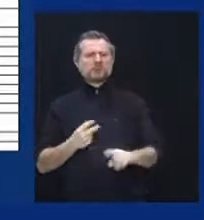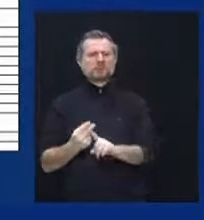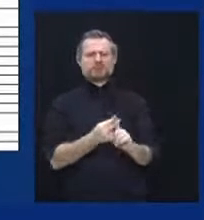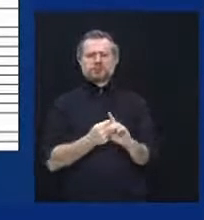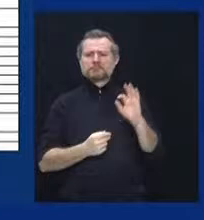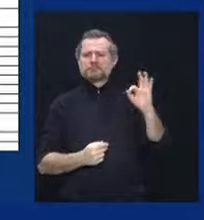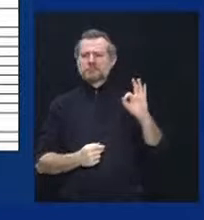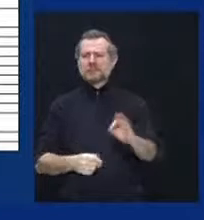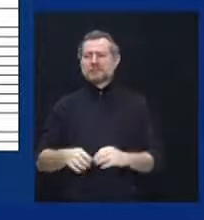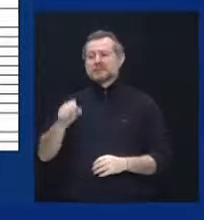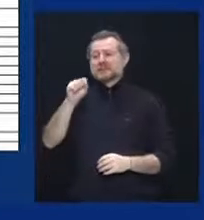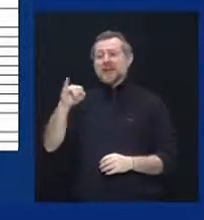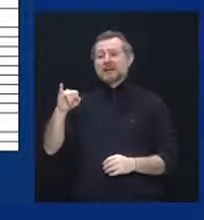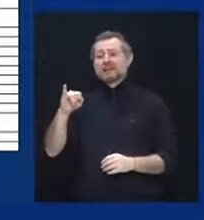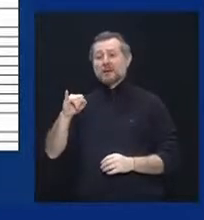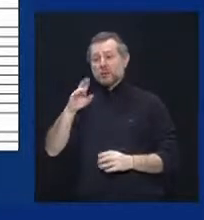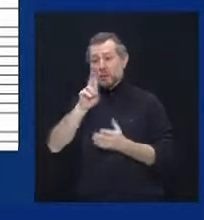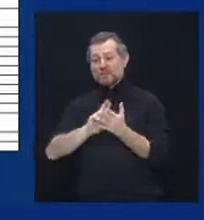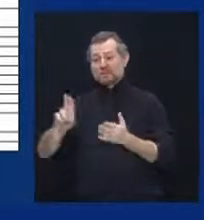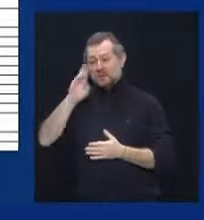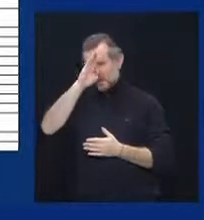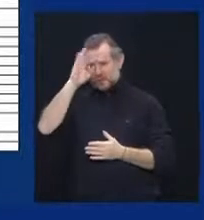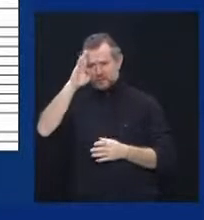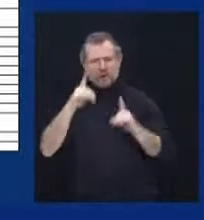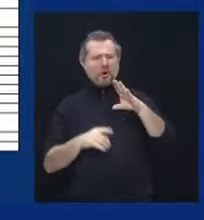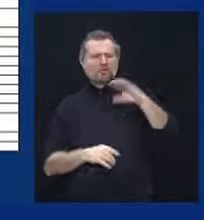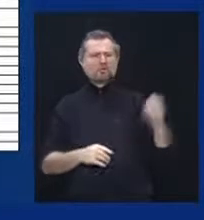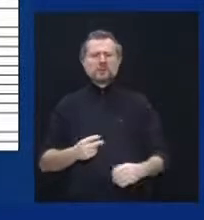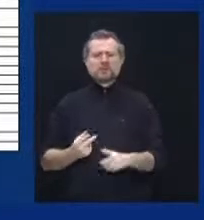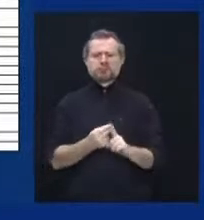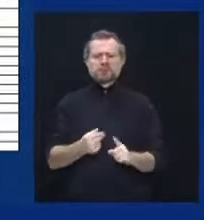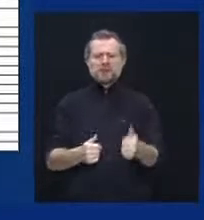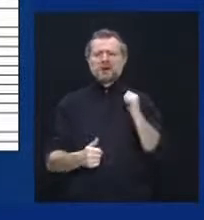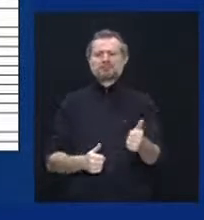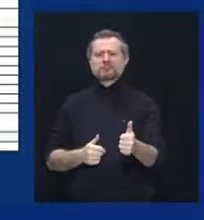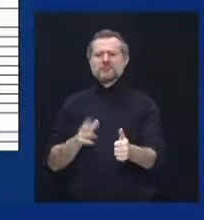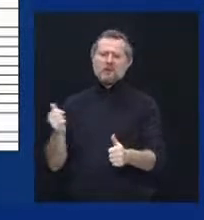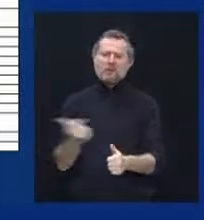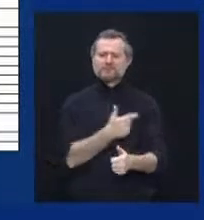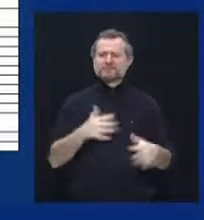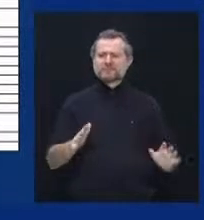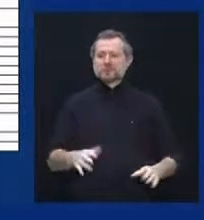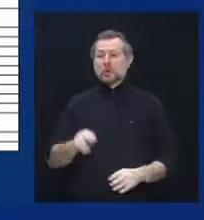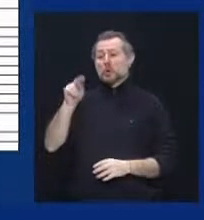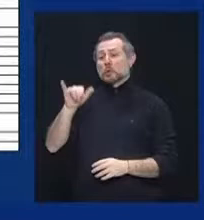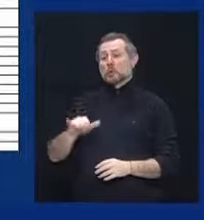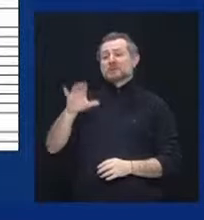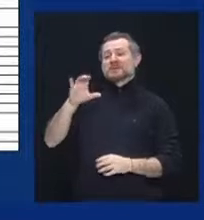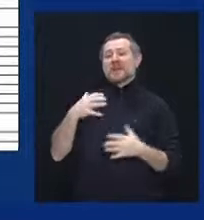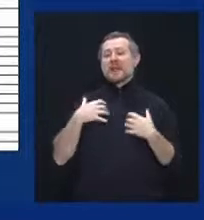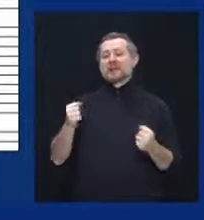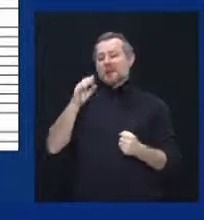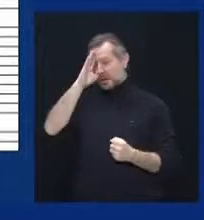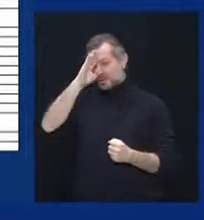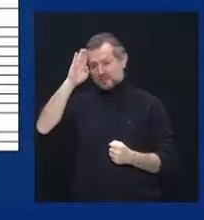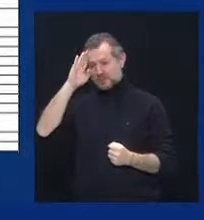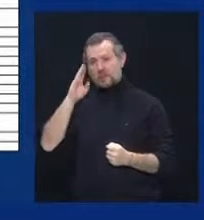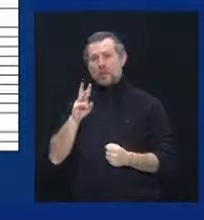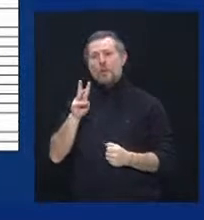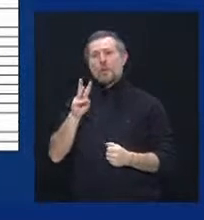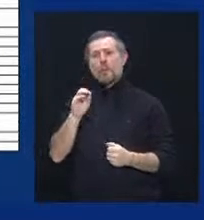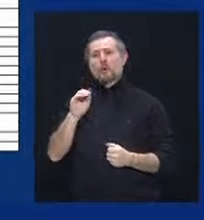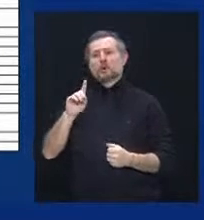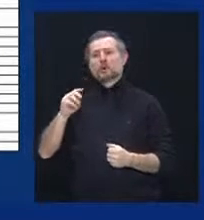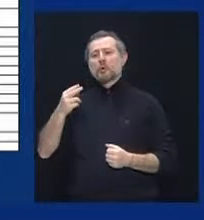Hospital, 100%. Great job. New York City Health and Hospitals, Woodhull,